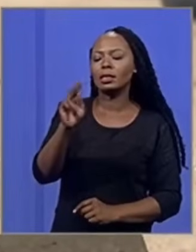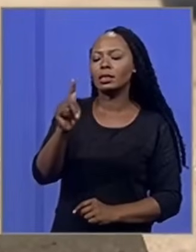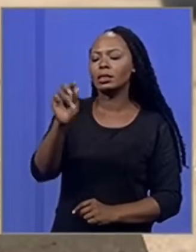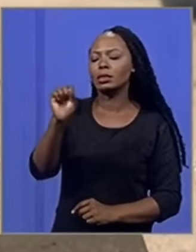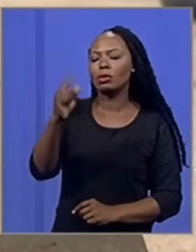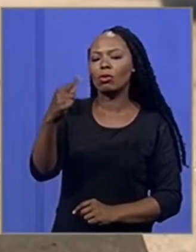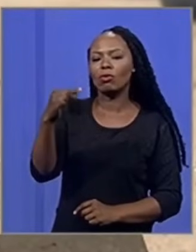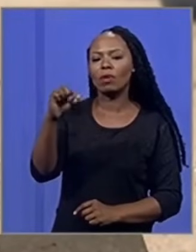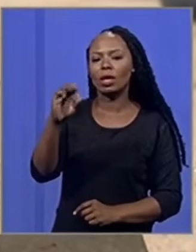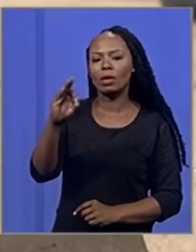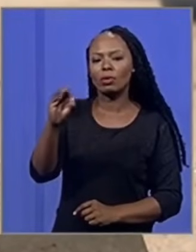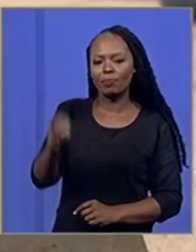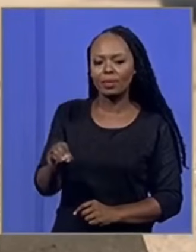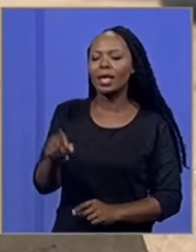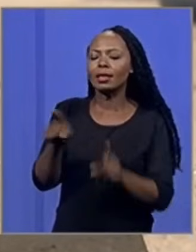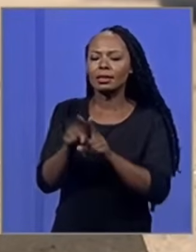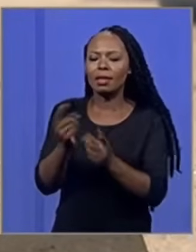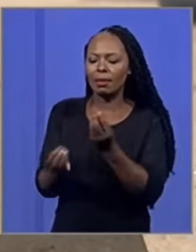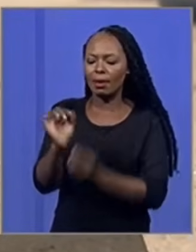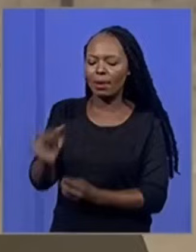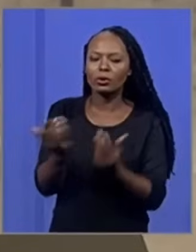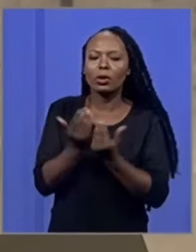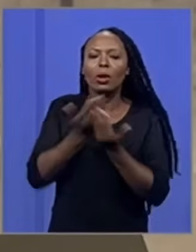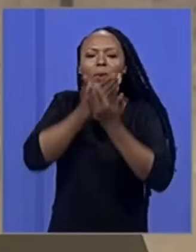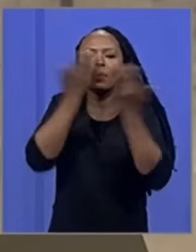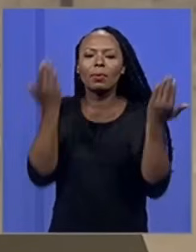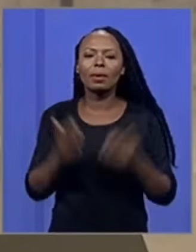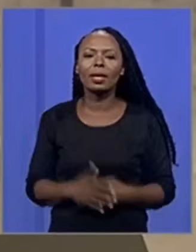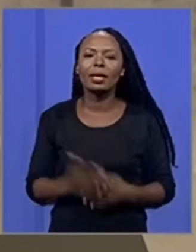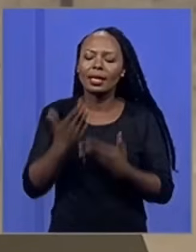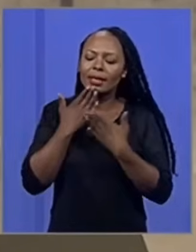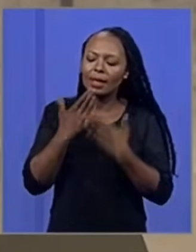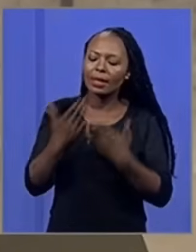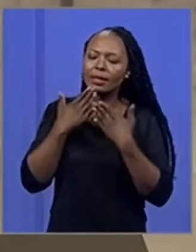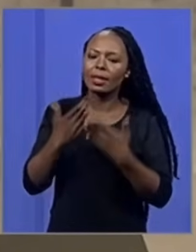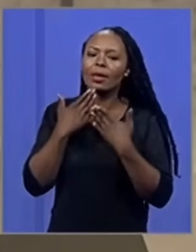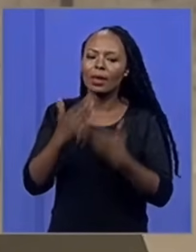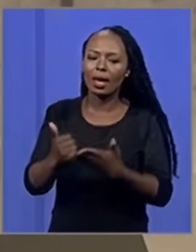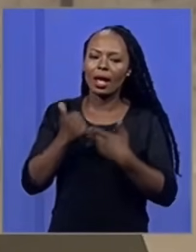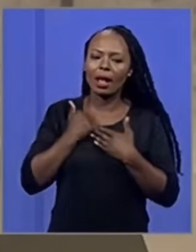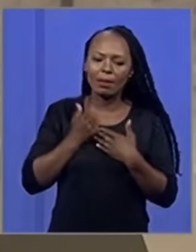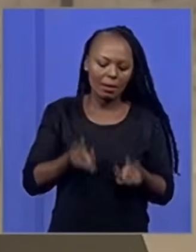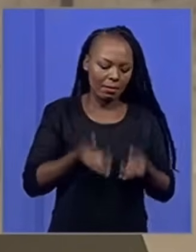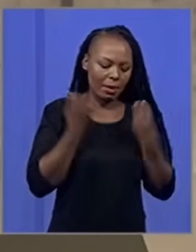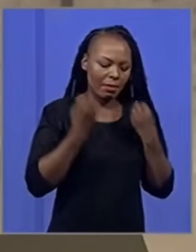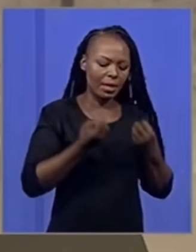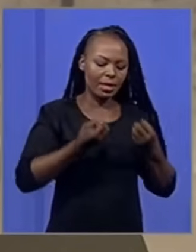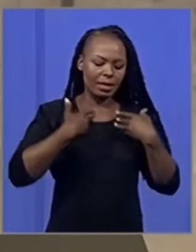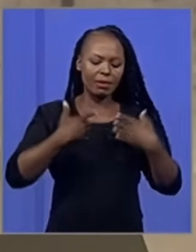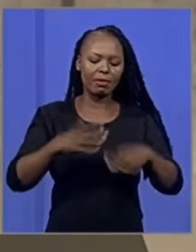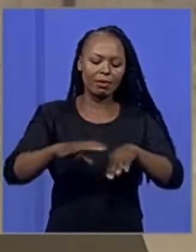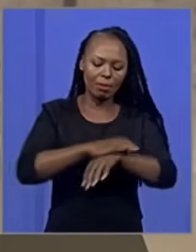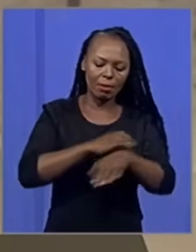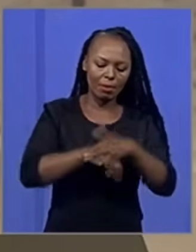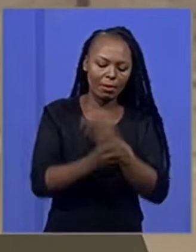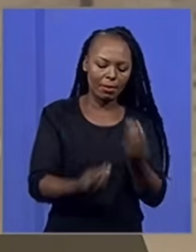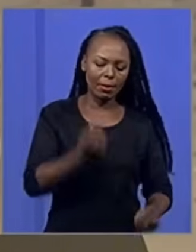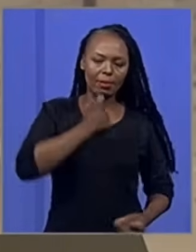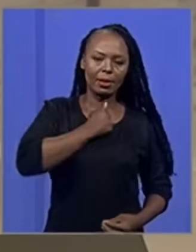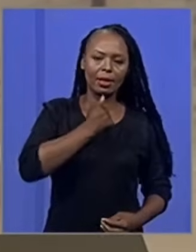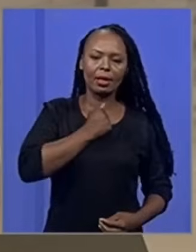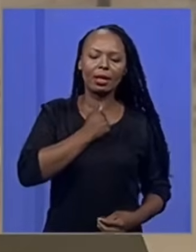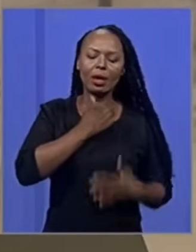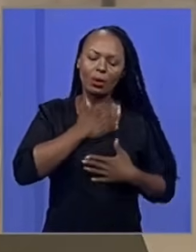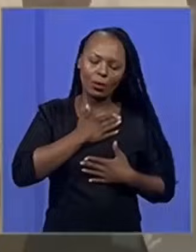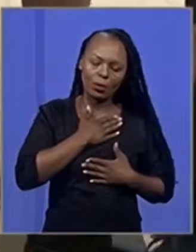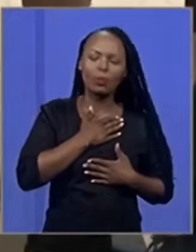gagwe ba tlhokang ditlhako tsa sekolo. Ke lebogela tirisano mo ga rona le nyena ditlhako ke tse re itumetse le re thuseditse bana